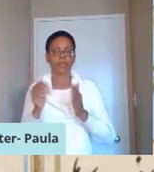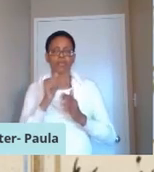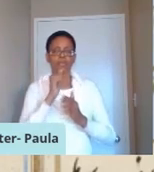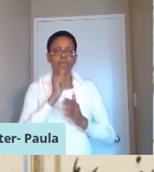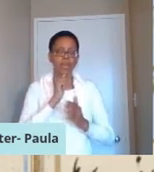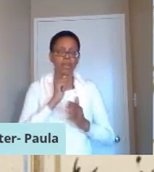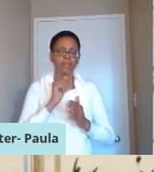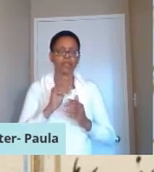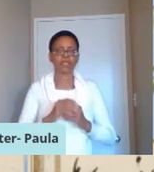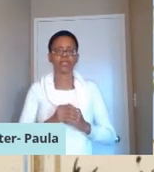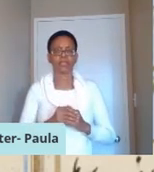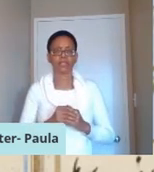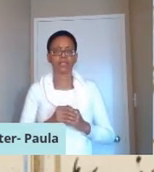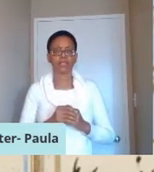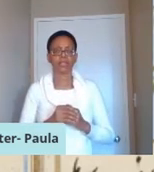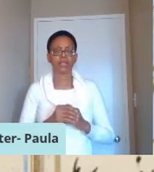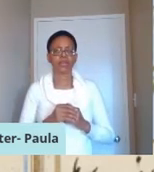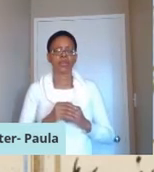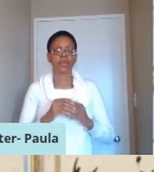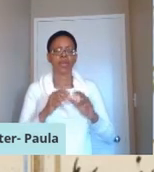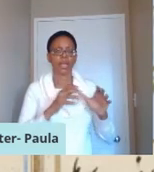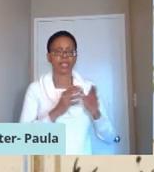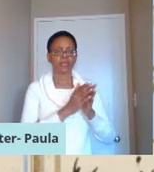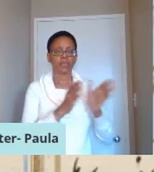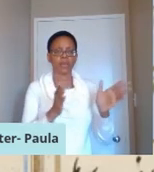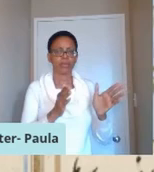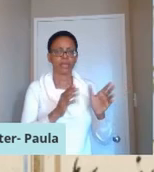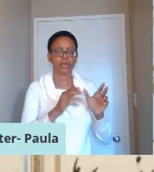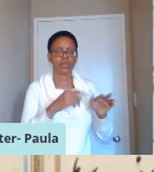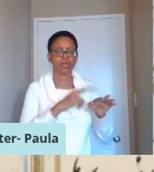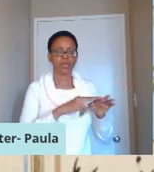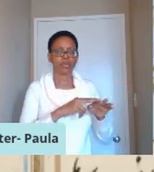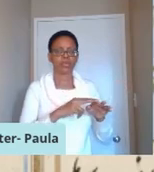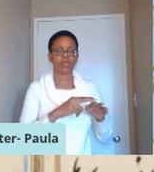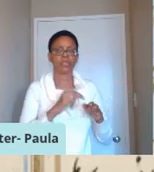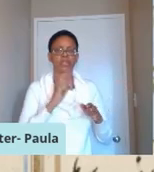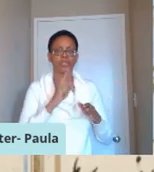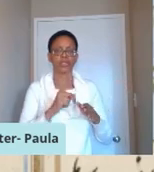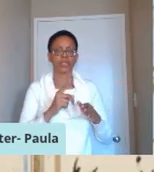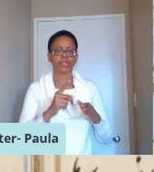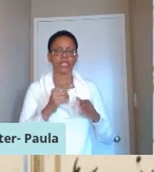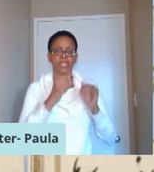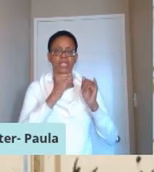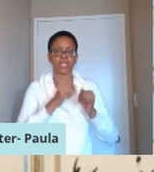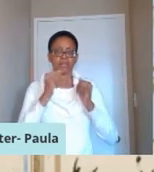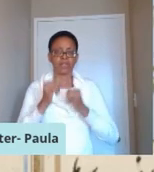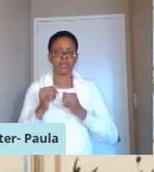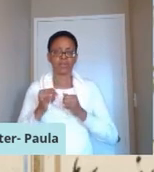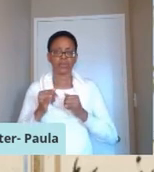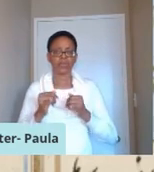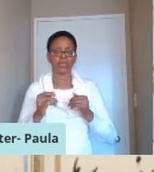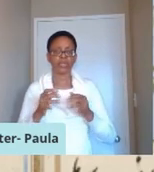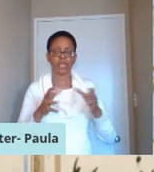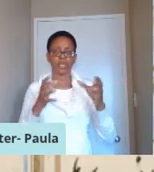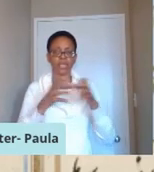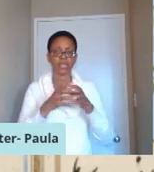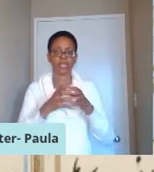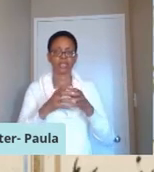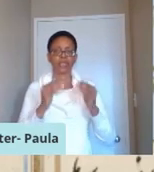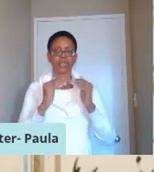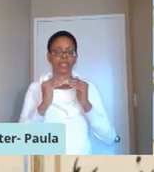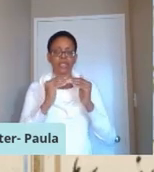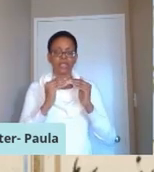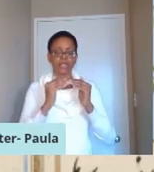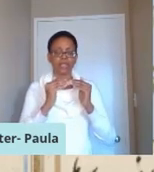of faith, and acts of public order that ensure individual and collective justice. According to